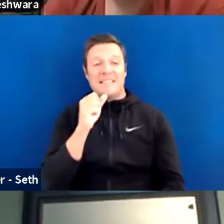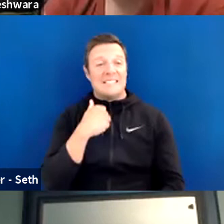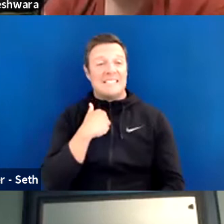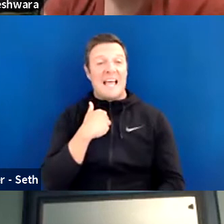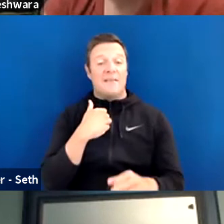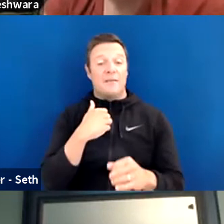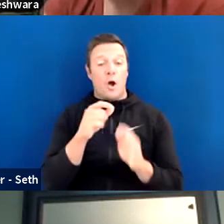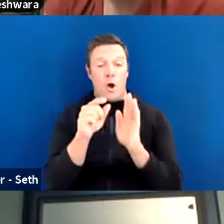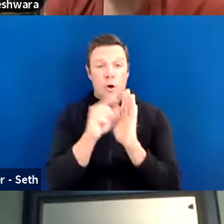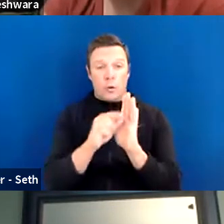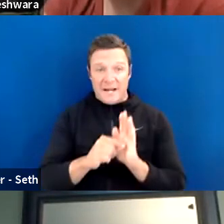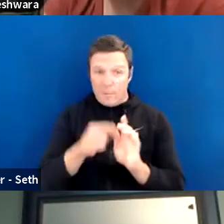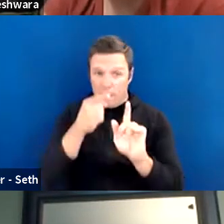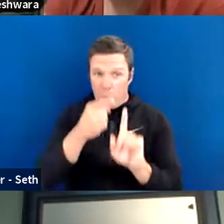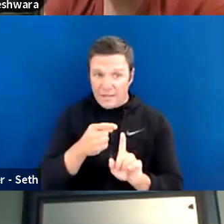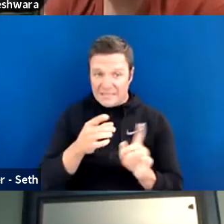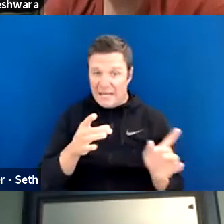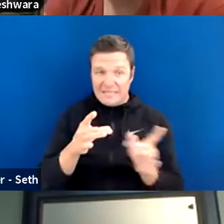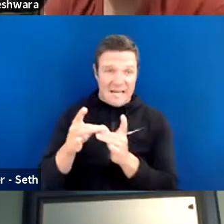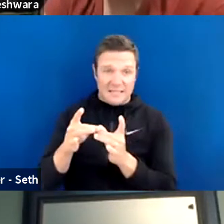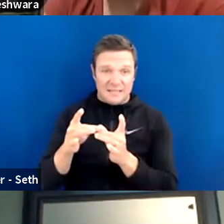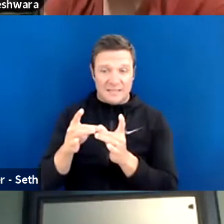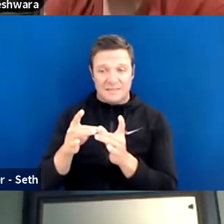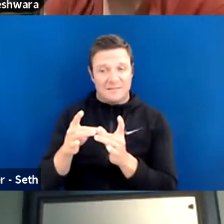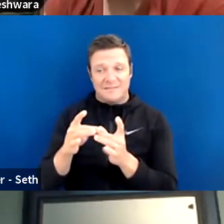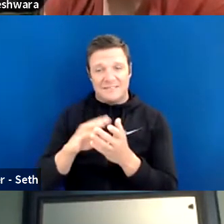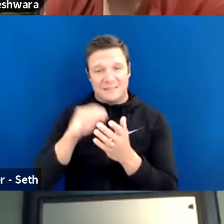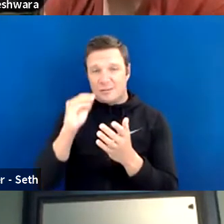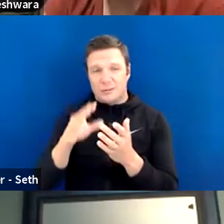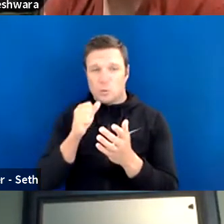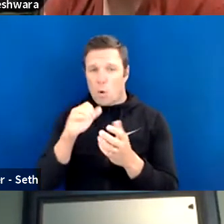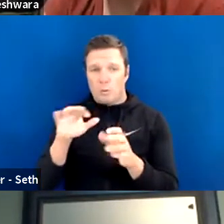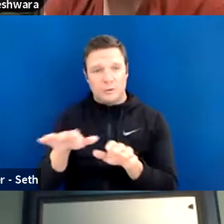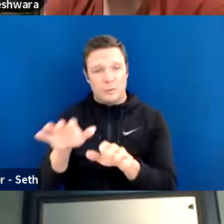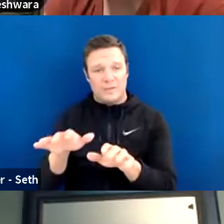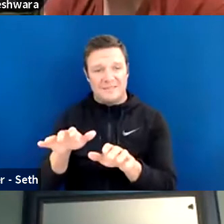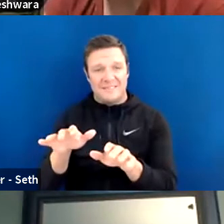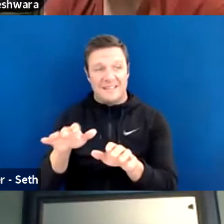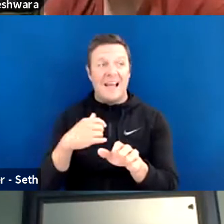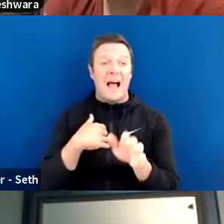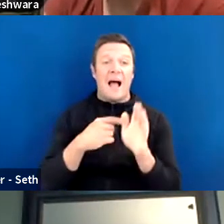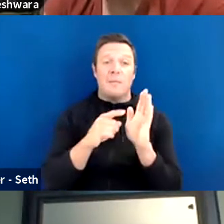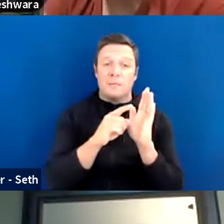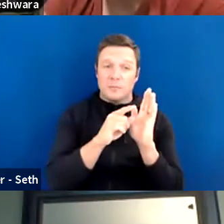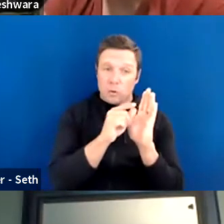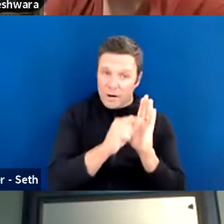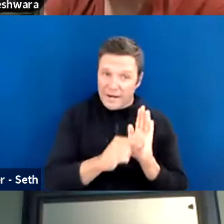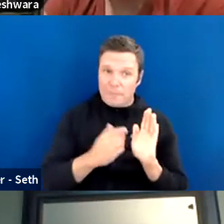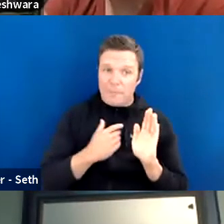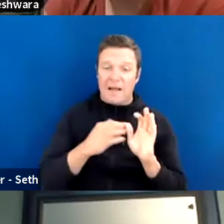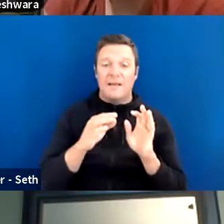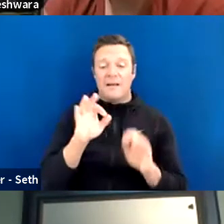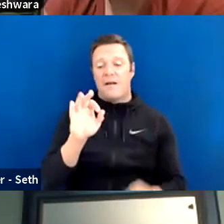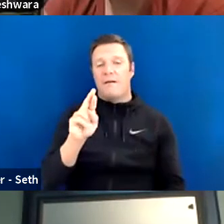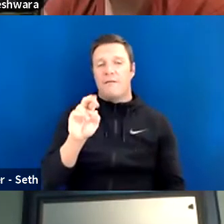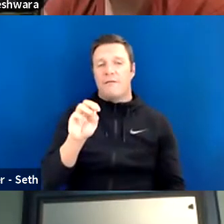it, even though it may be formative, I don't know if that's controversial, but yeah, I'm grading my formative stuff, perhaps to a lesser extent,